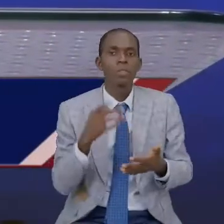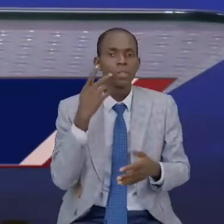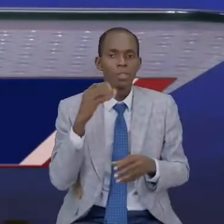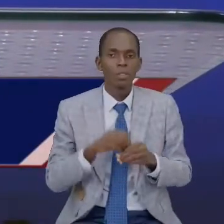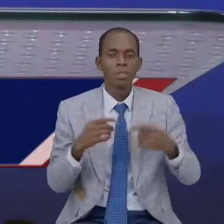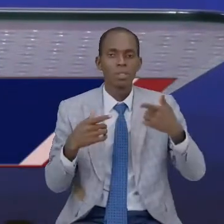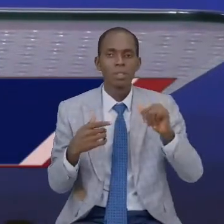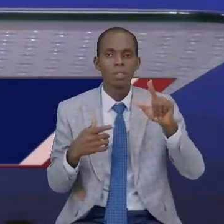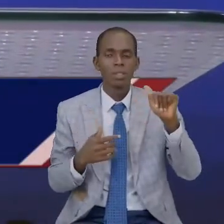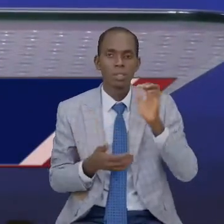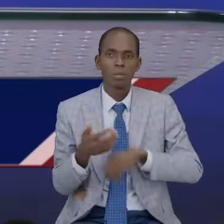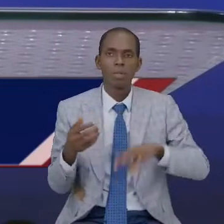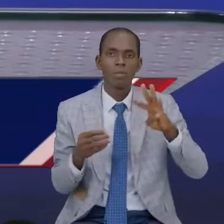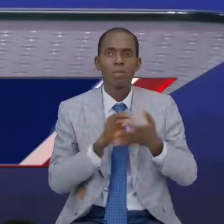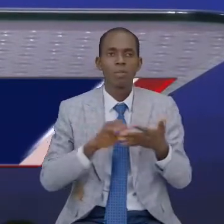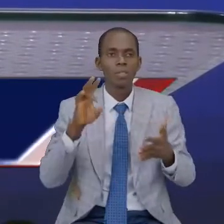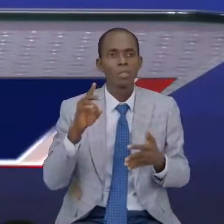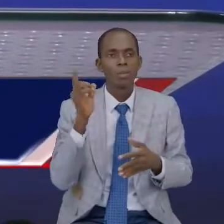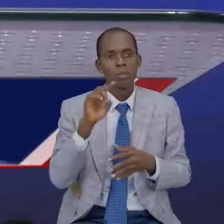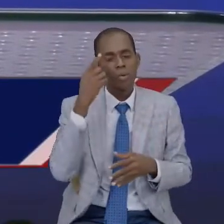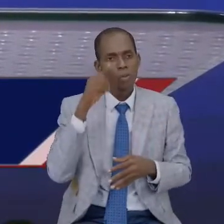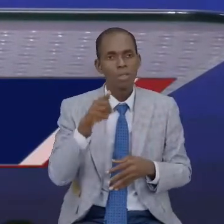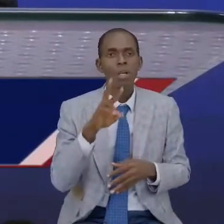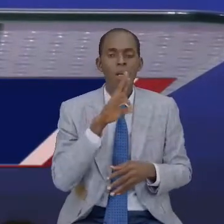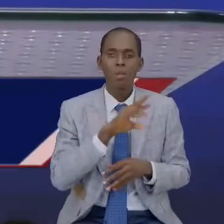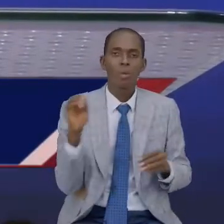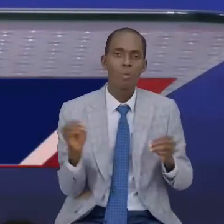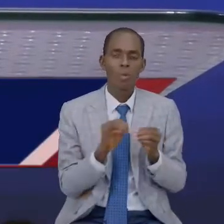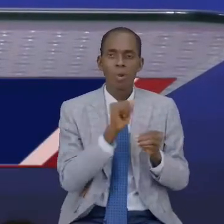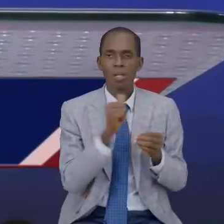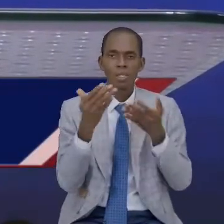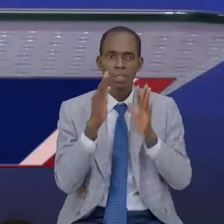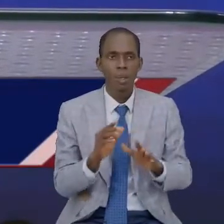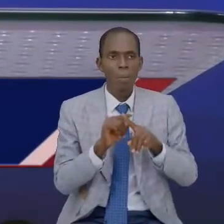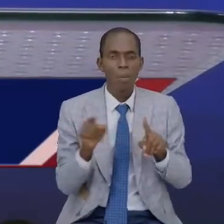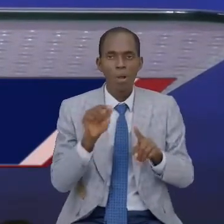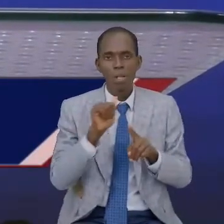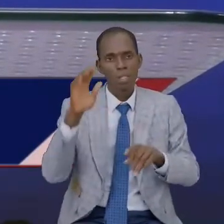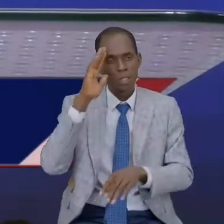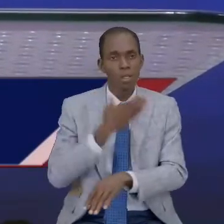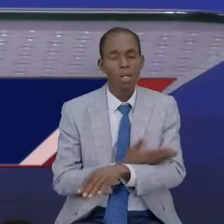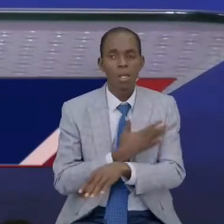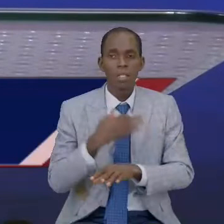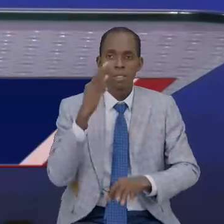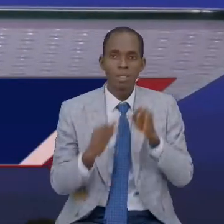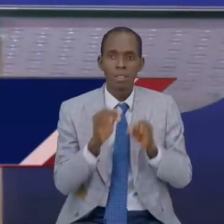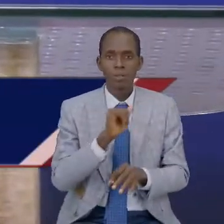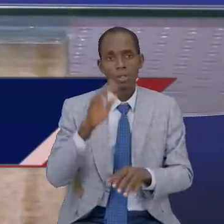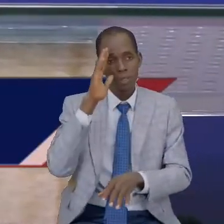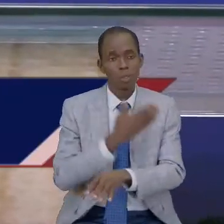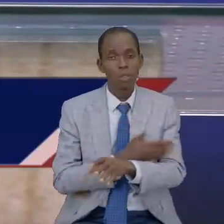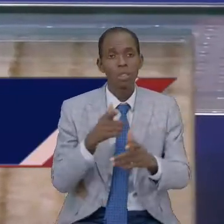7. Wherefore, thou art no more a servant, but a son. And if a